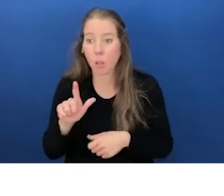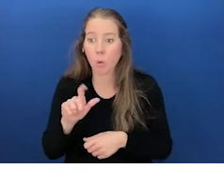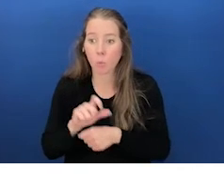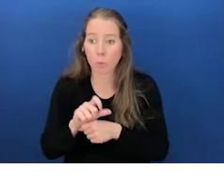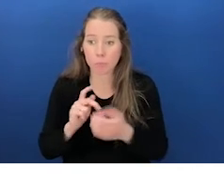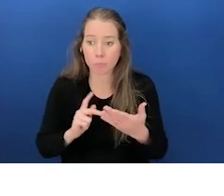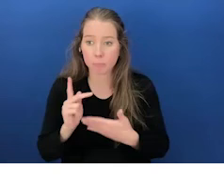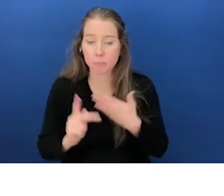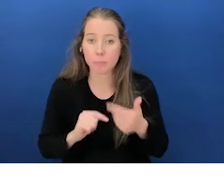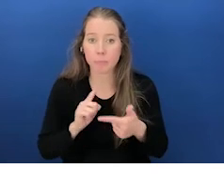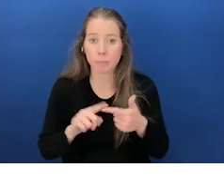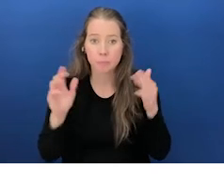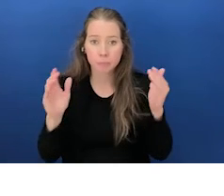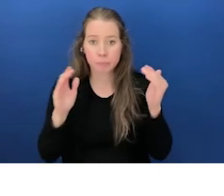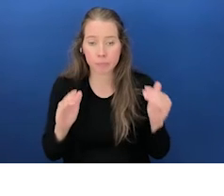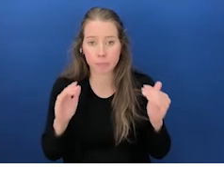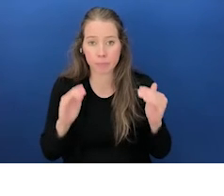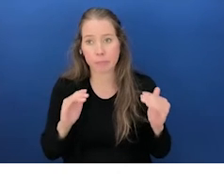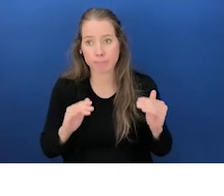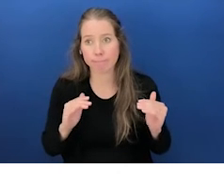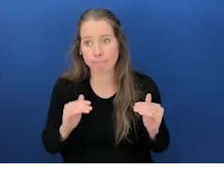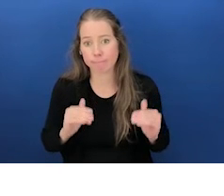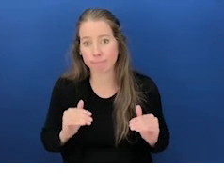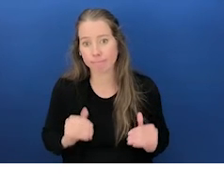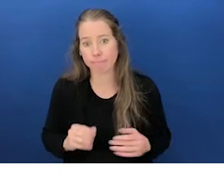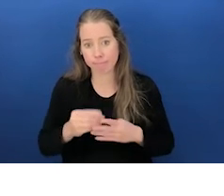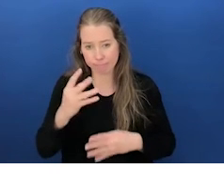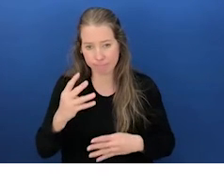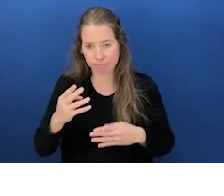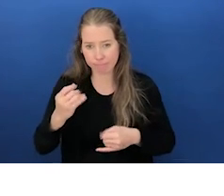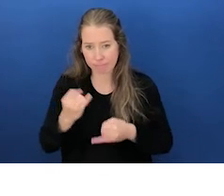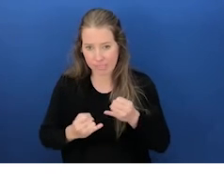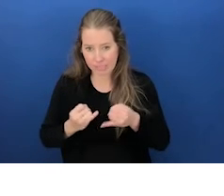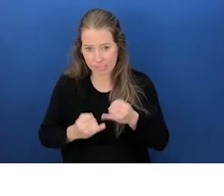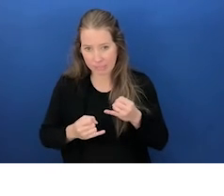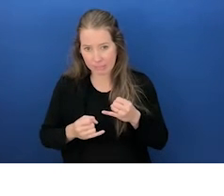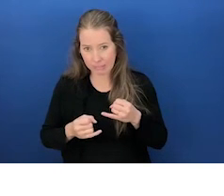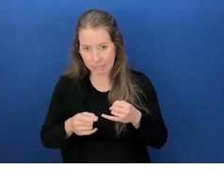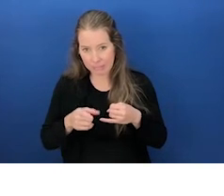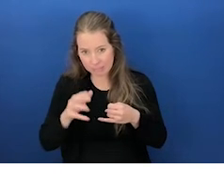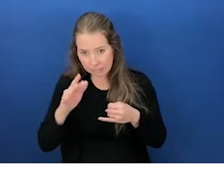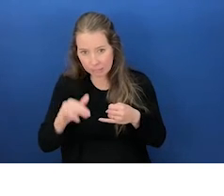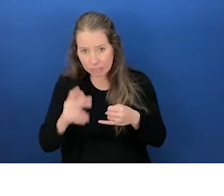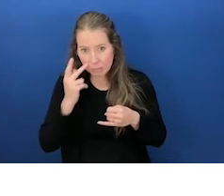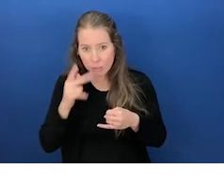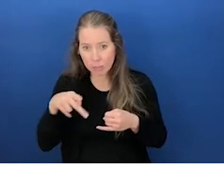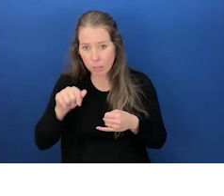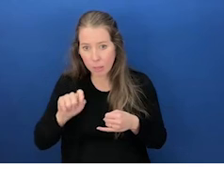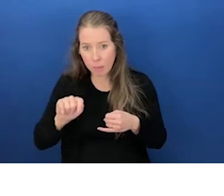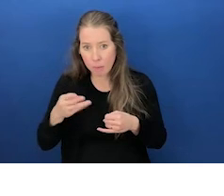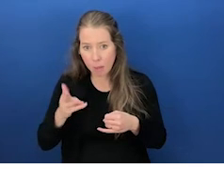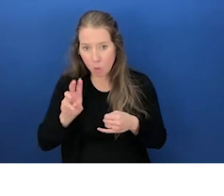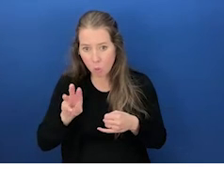down the priority list that way. And then towards the end, you'll see our pathways, right? The ACL, business,